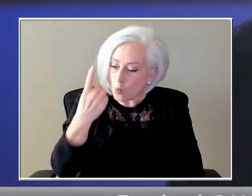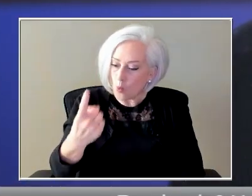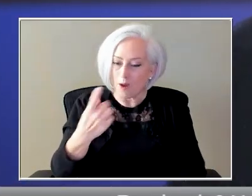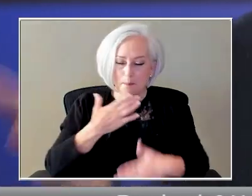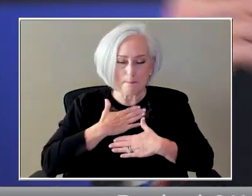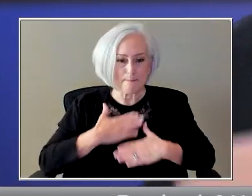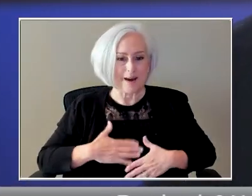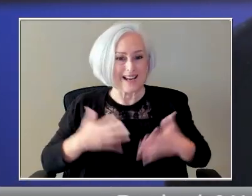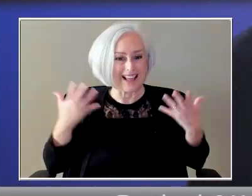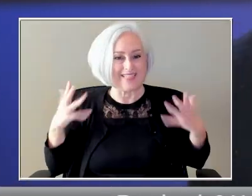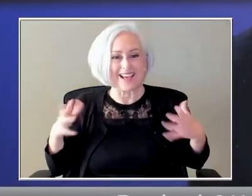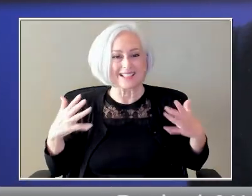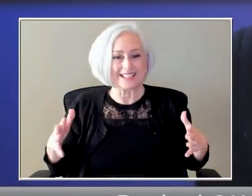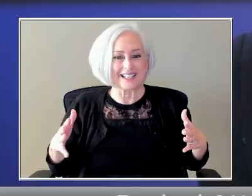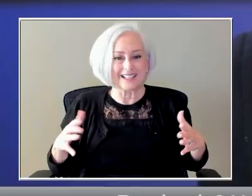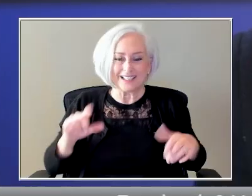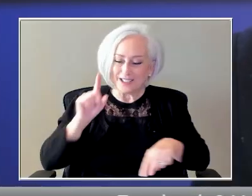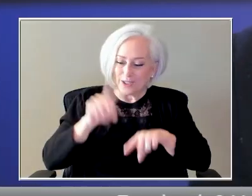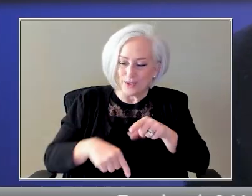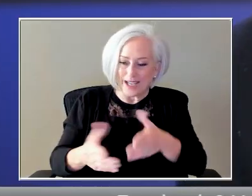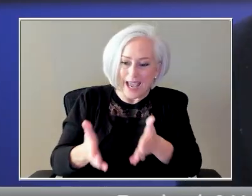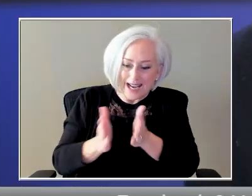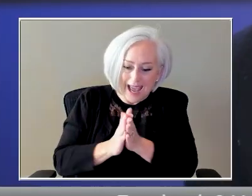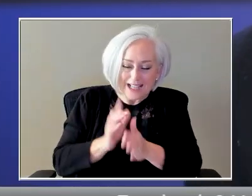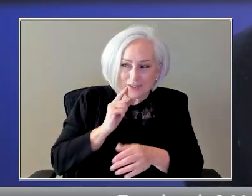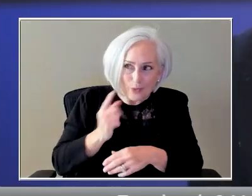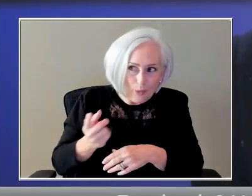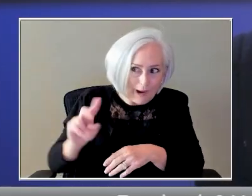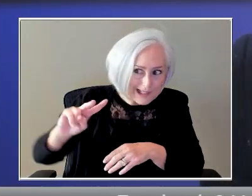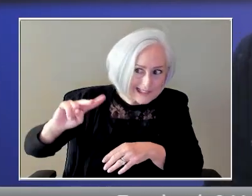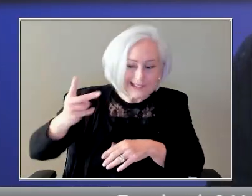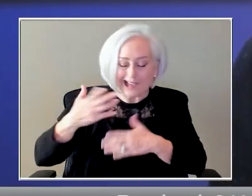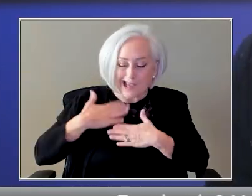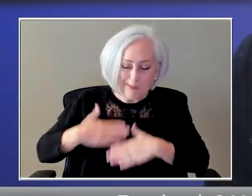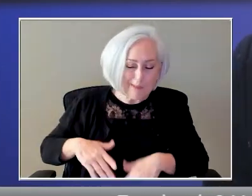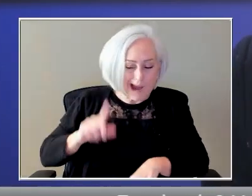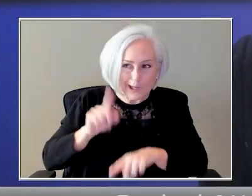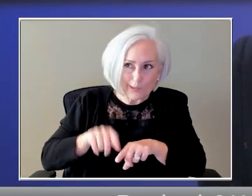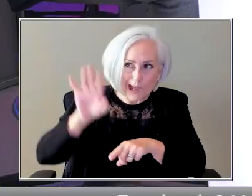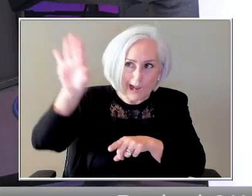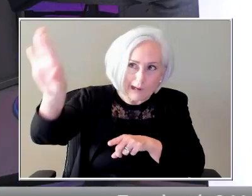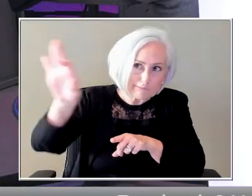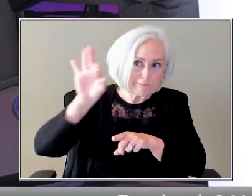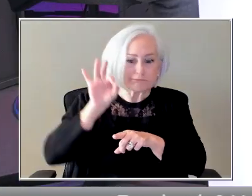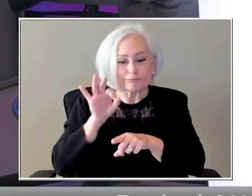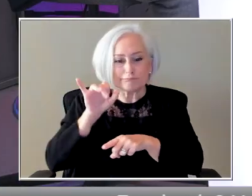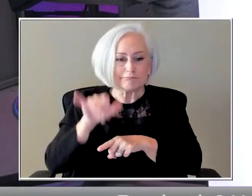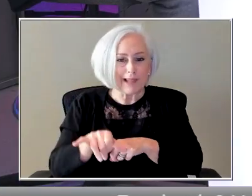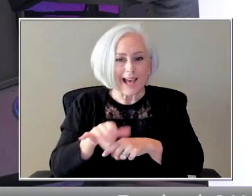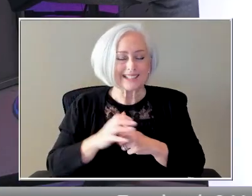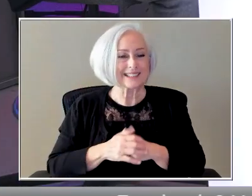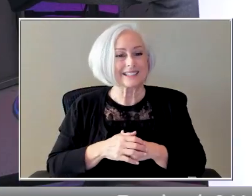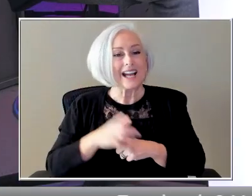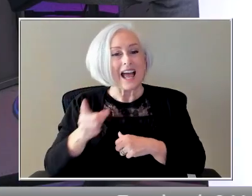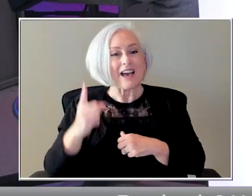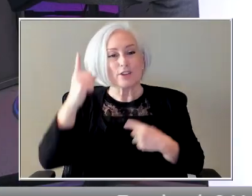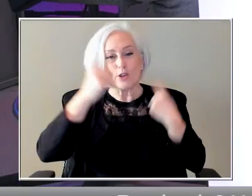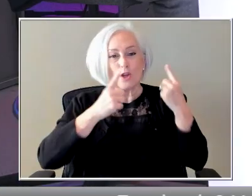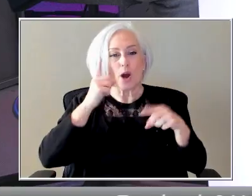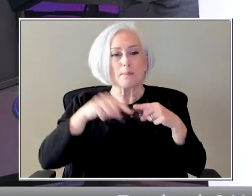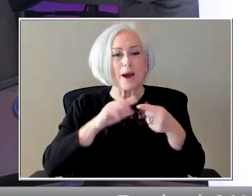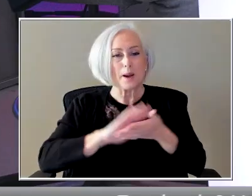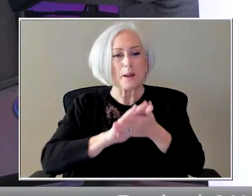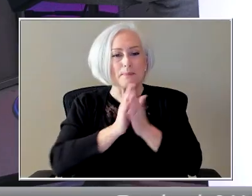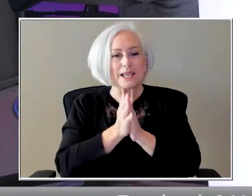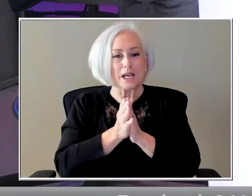Harbor body number 2 over there. Right. You can't just pull it off the shelf. Have you ever considered being a motivational speaker for people